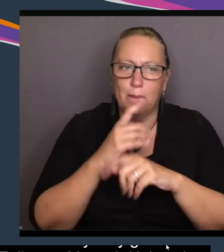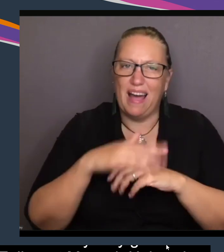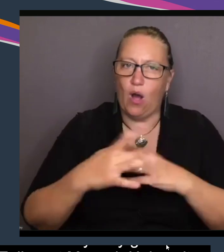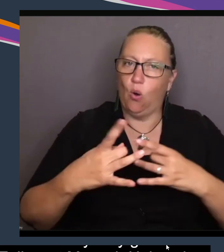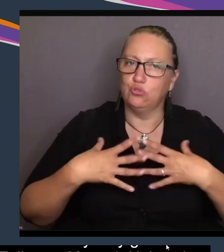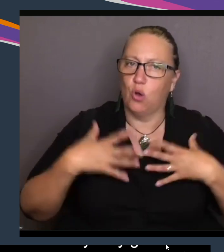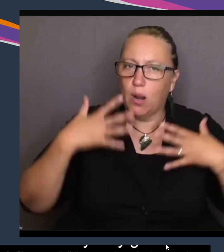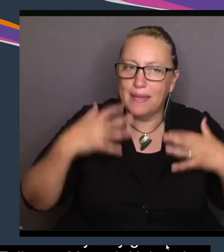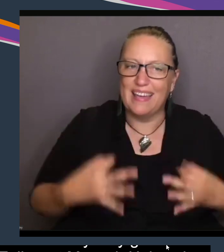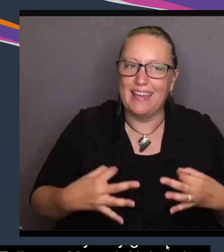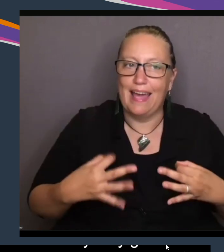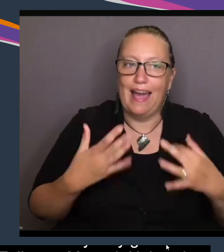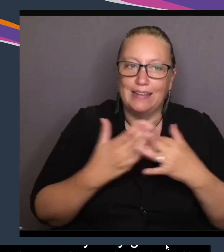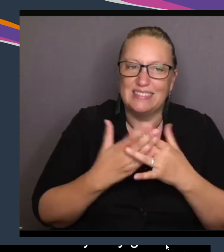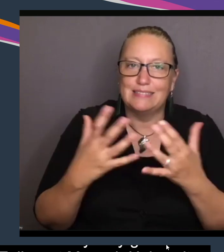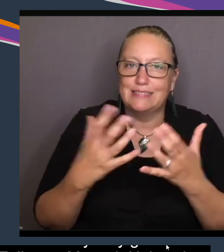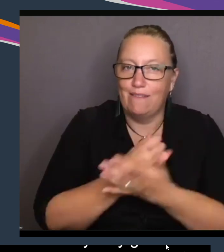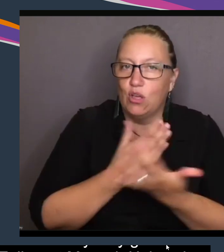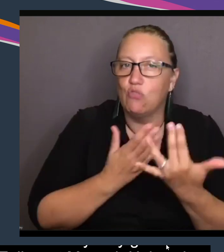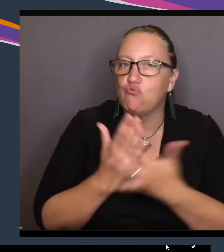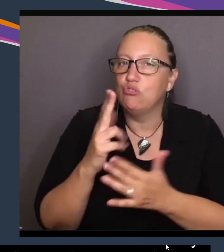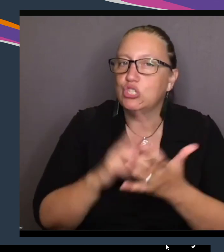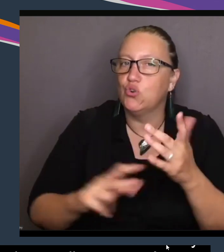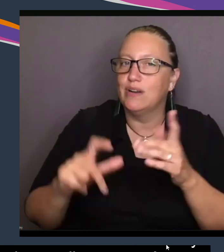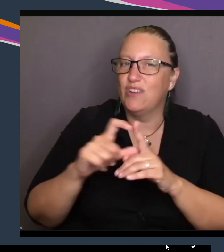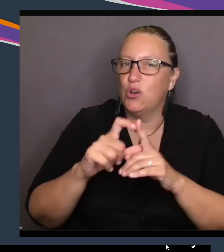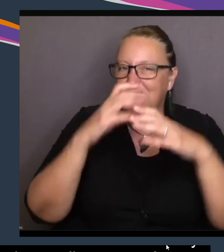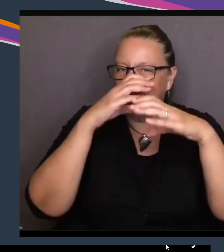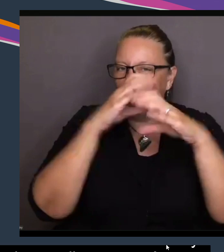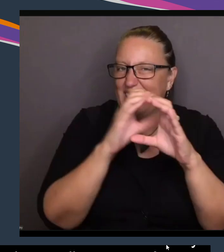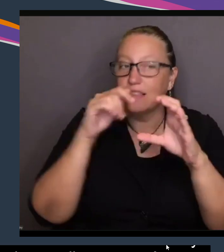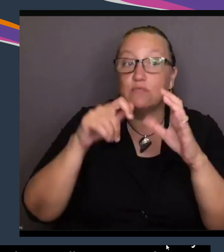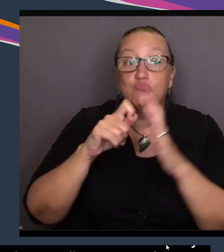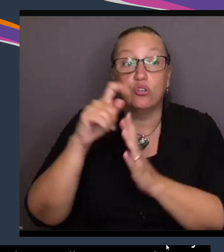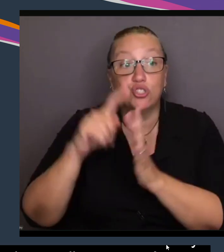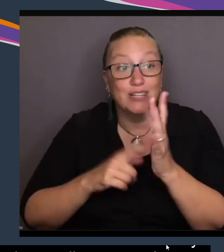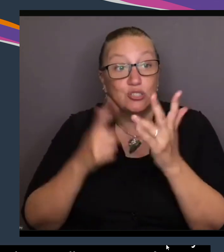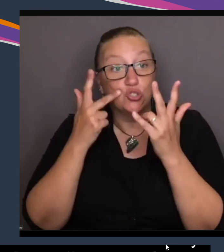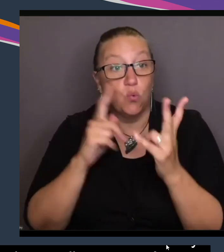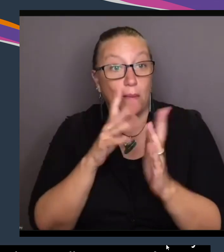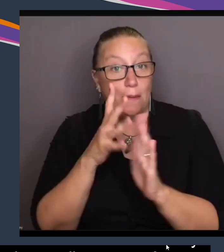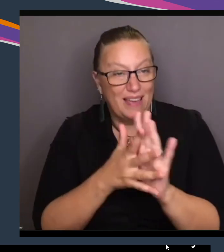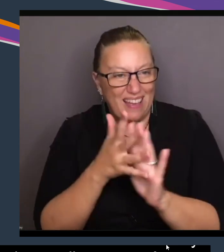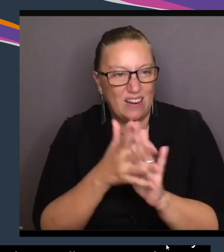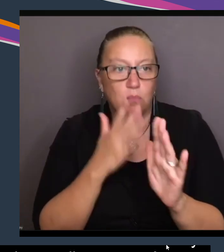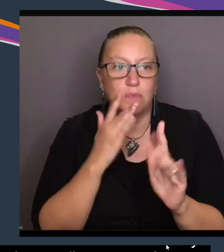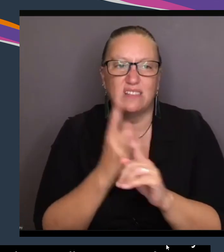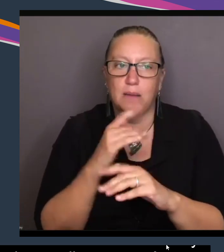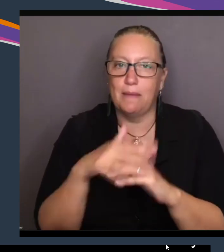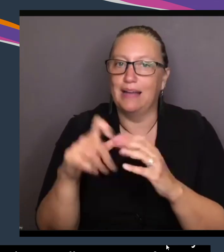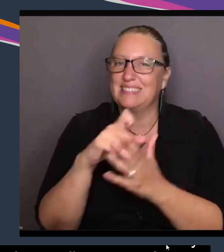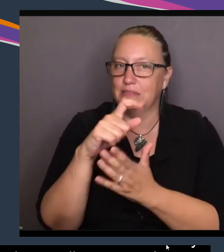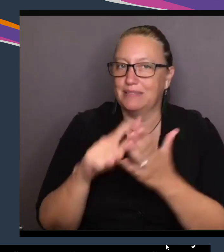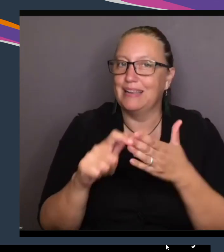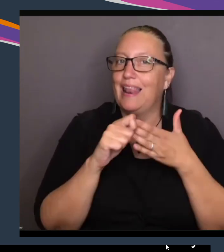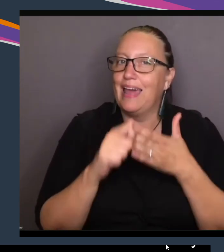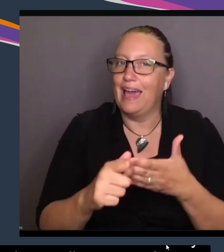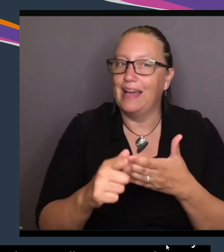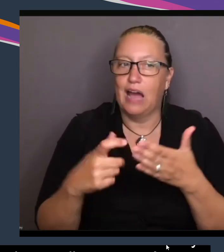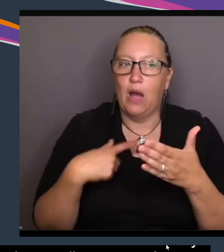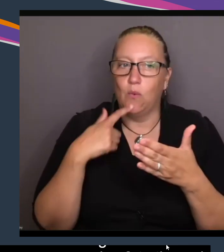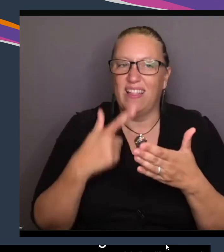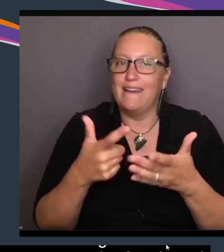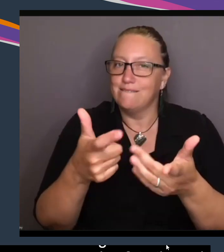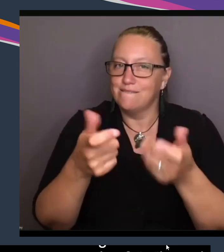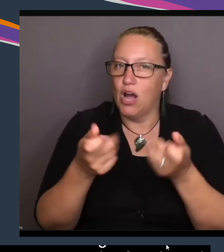through a neurodivergent lens. This project reflects what we mean when we're talking about disability-led. I'm going to